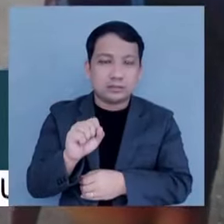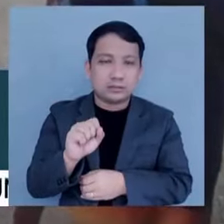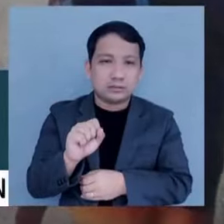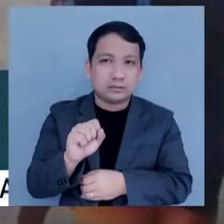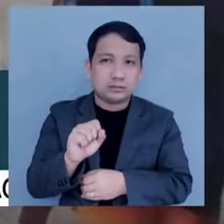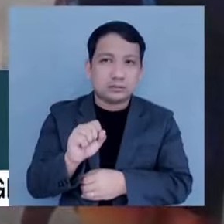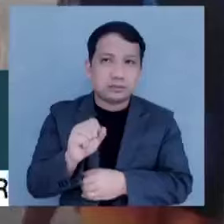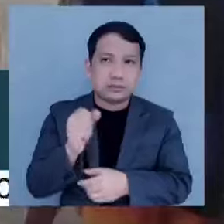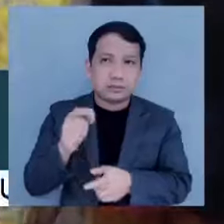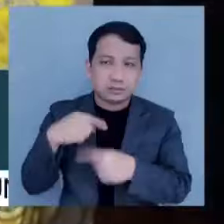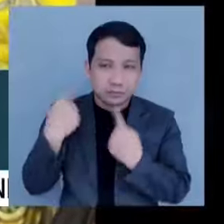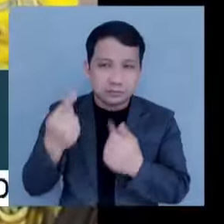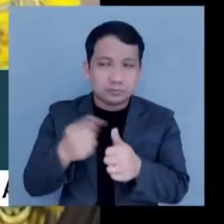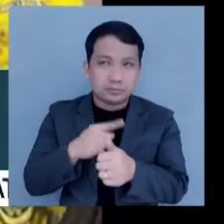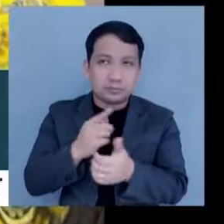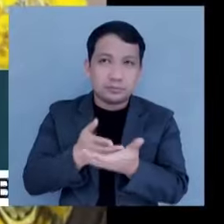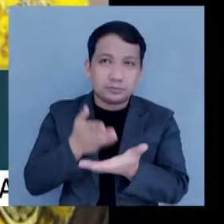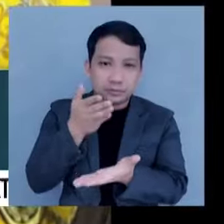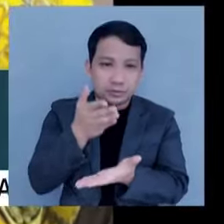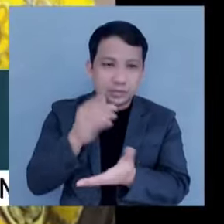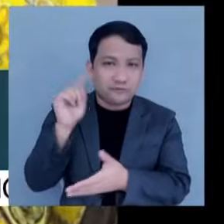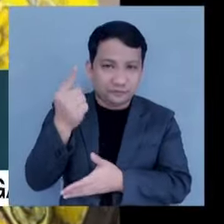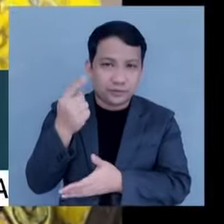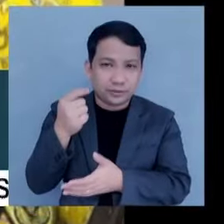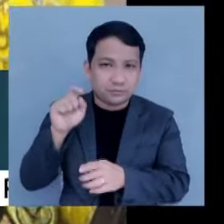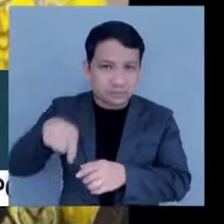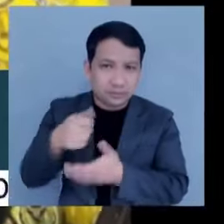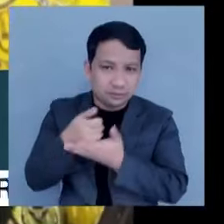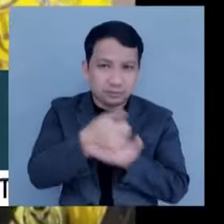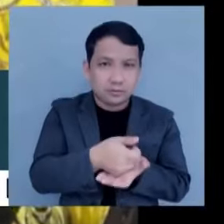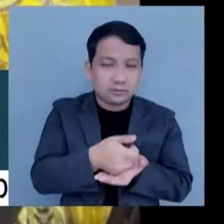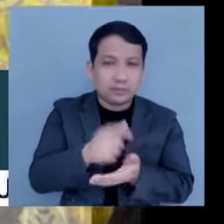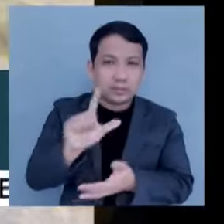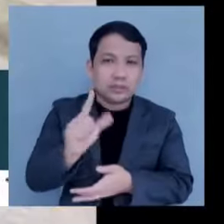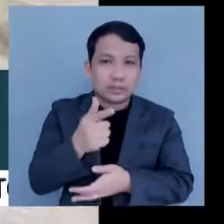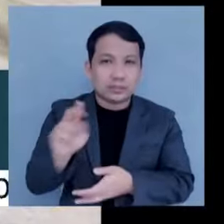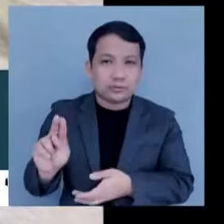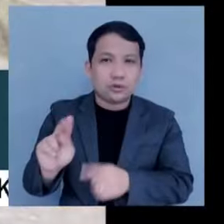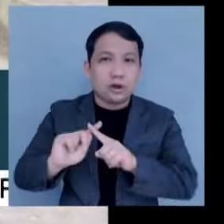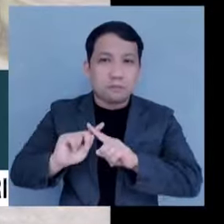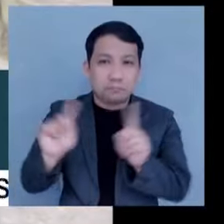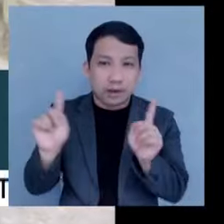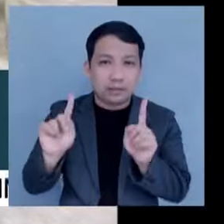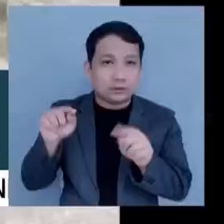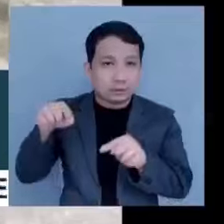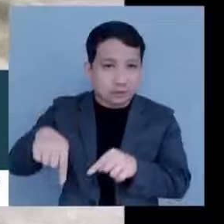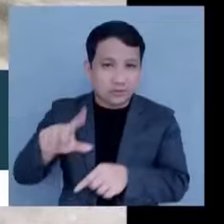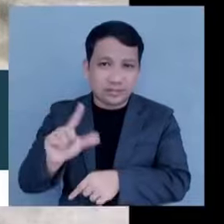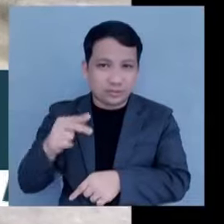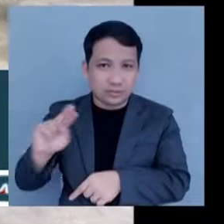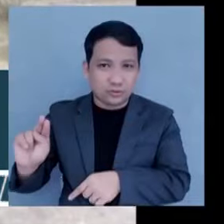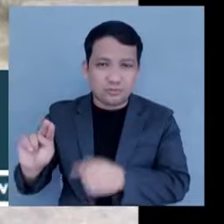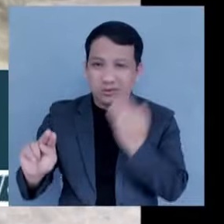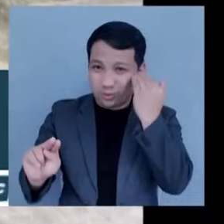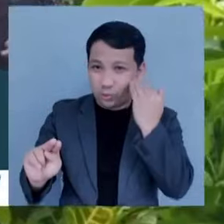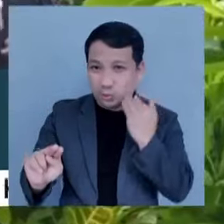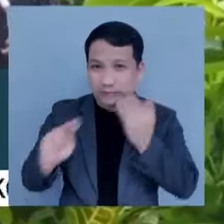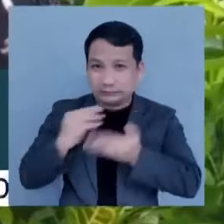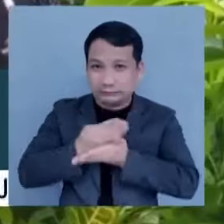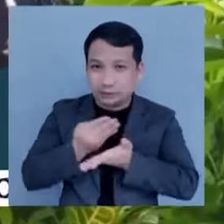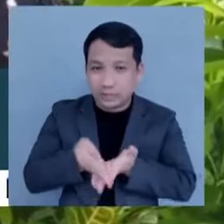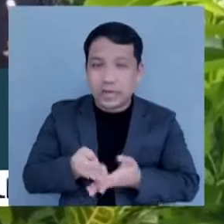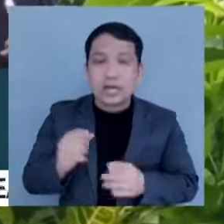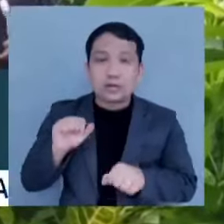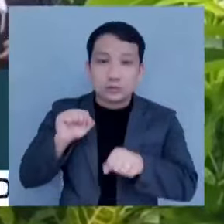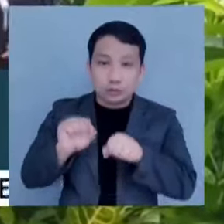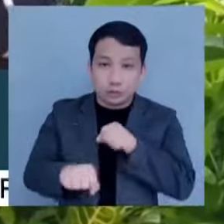Carmina, that the first responders will be the local government units. But we do understand their limitations in funding. That's why the DSWD is ready to augment